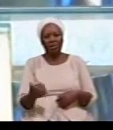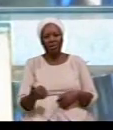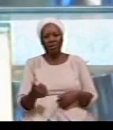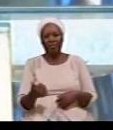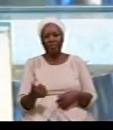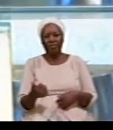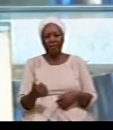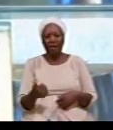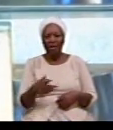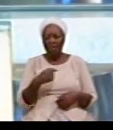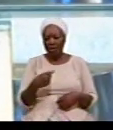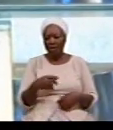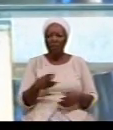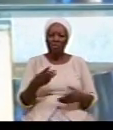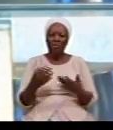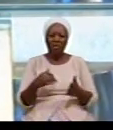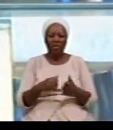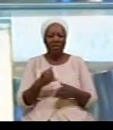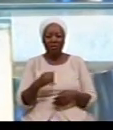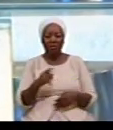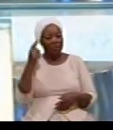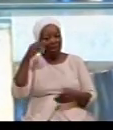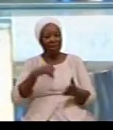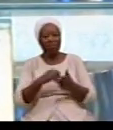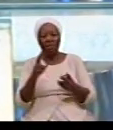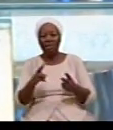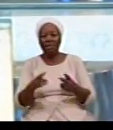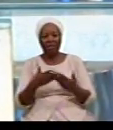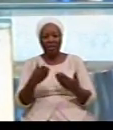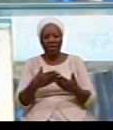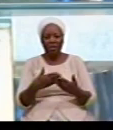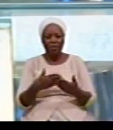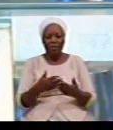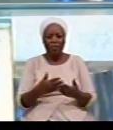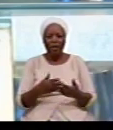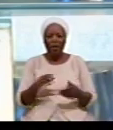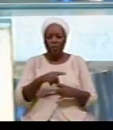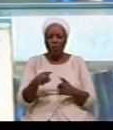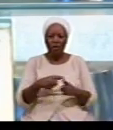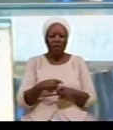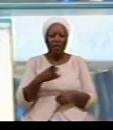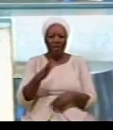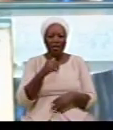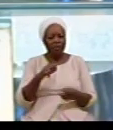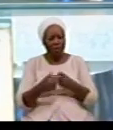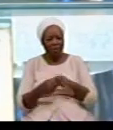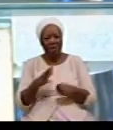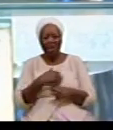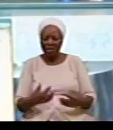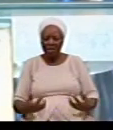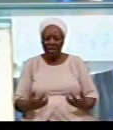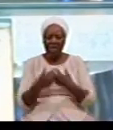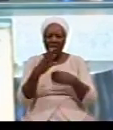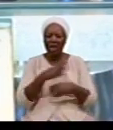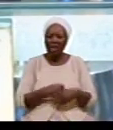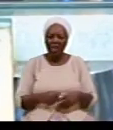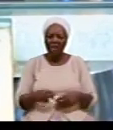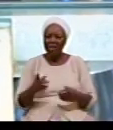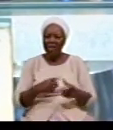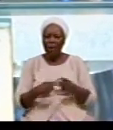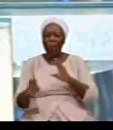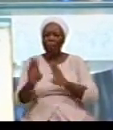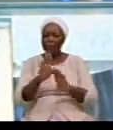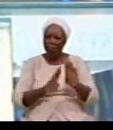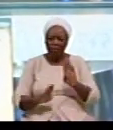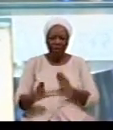when there are problems, where are challenges, when there's affliction, and we don't know where the problems